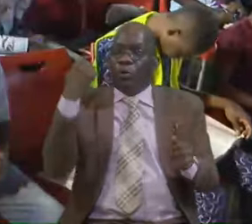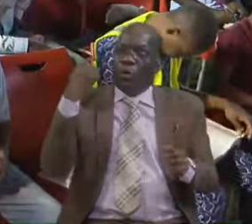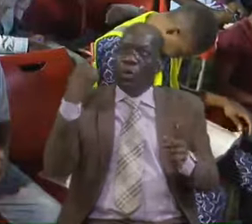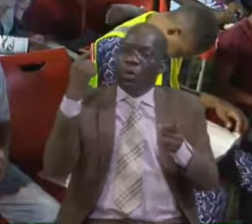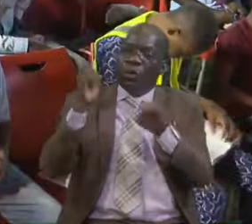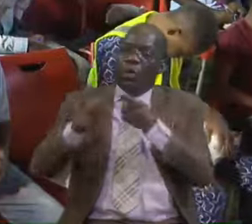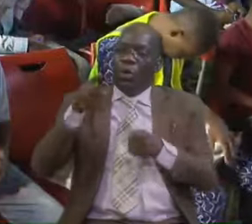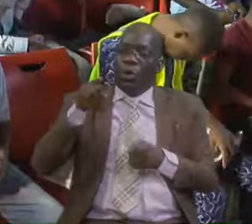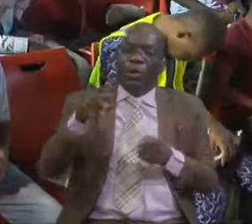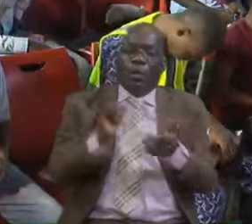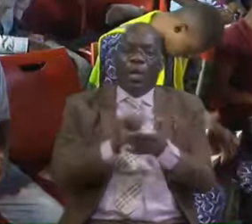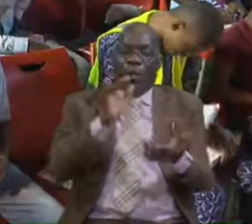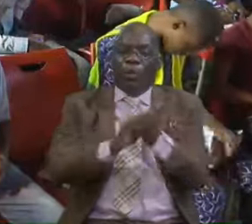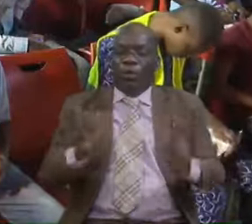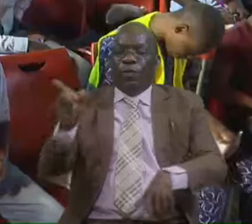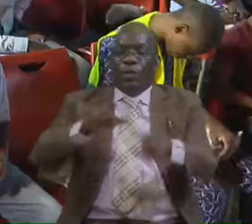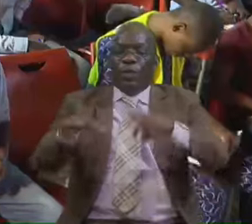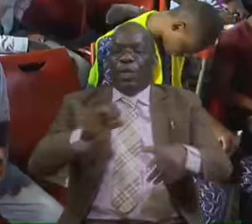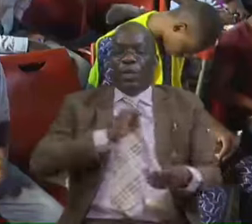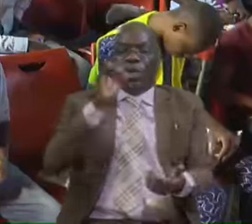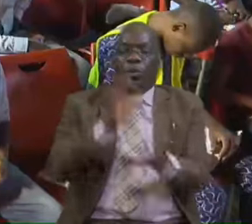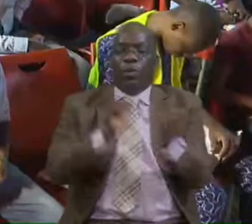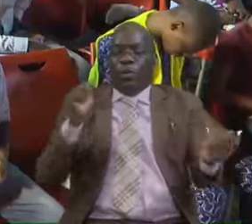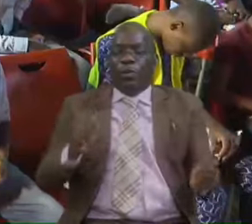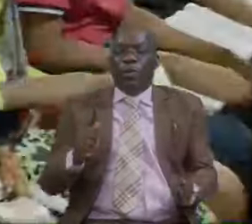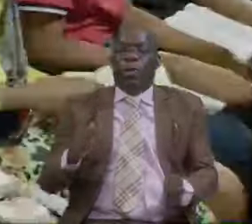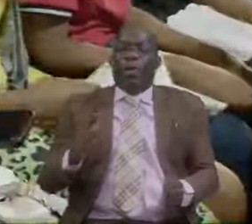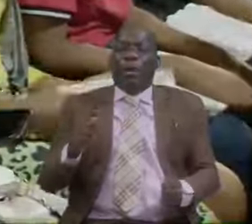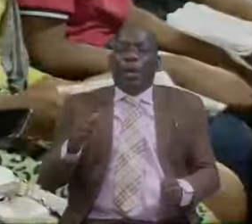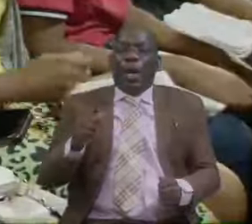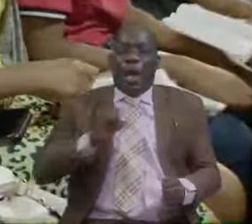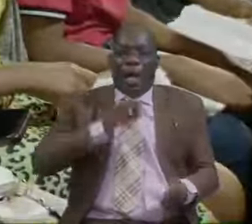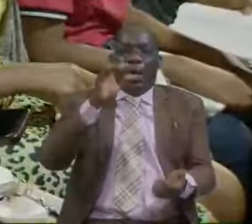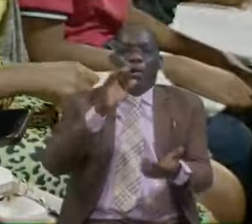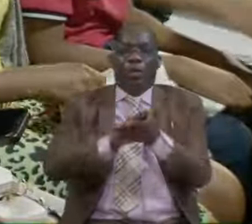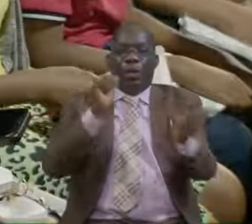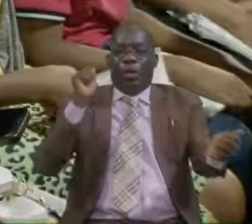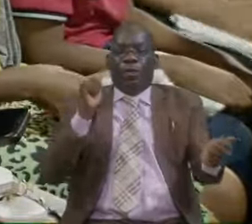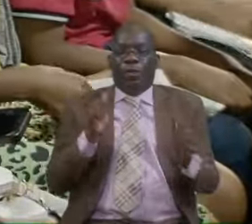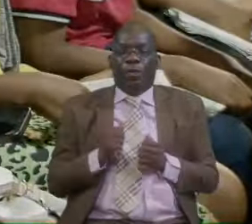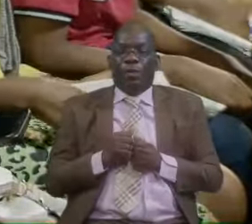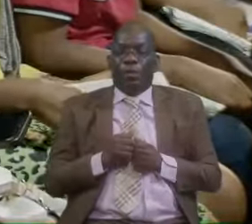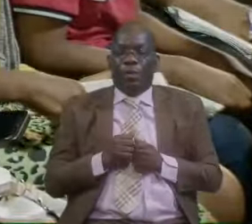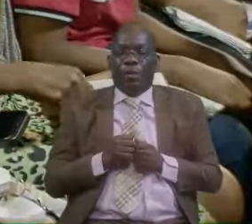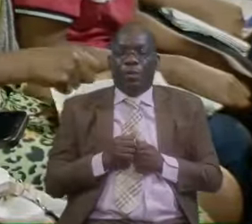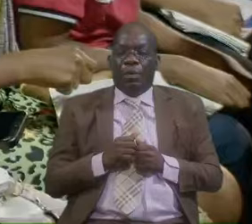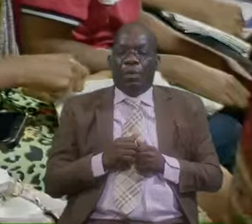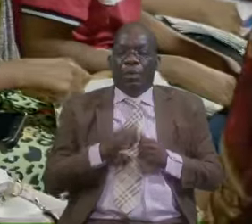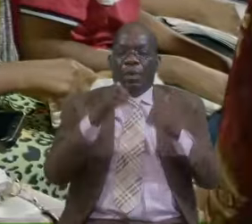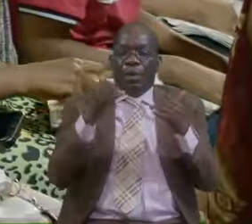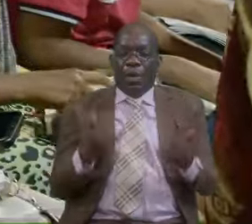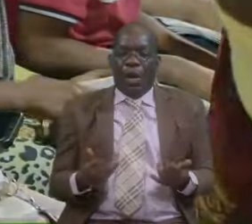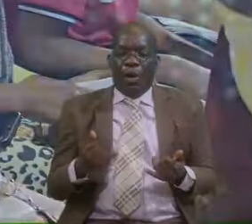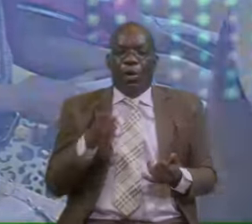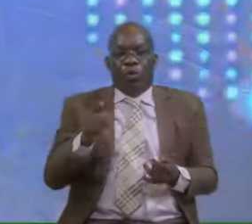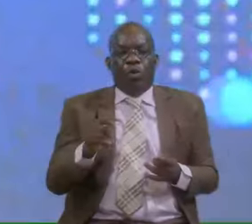believeth. I believe. I believe. Now, you turn your eyes